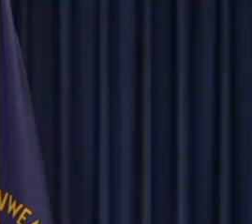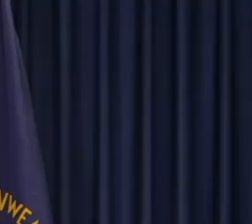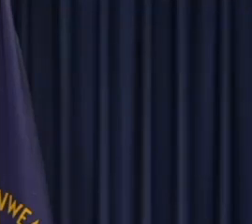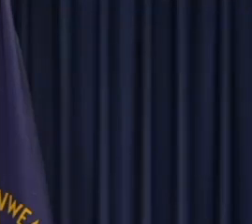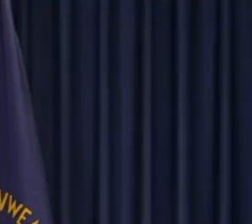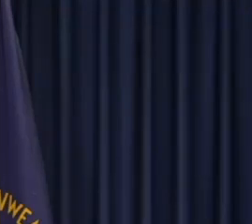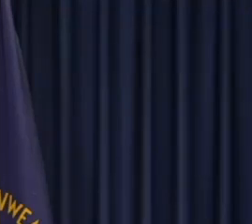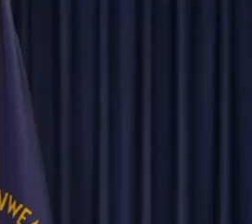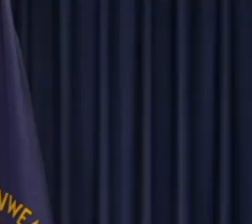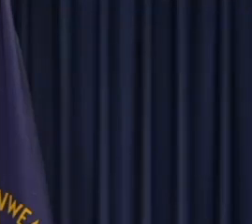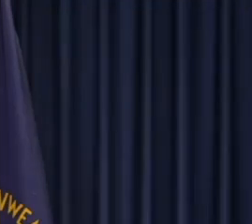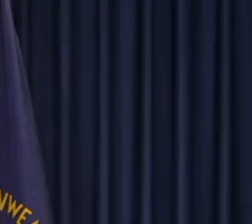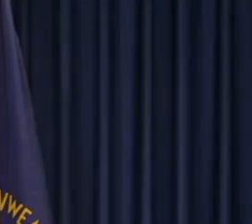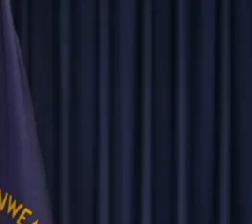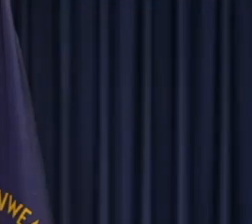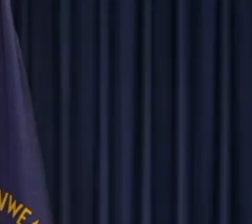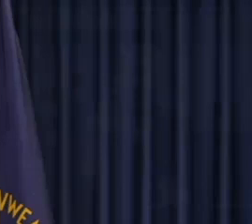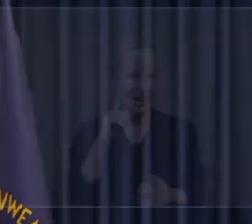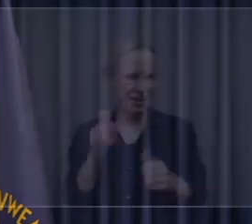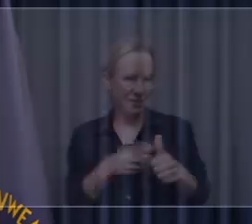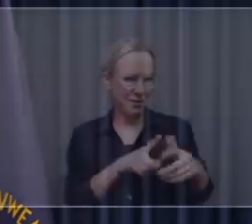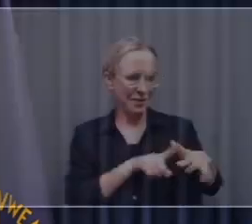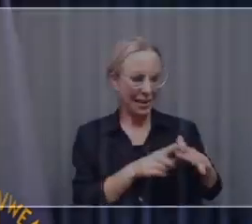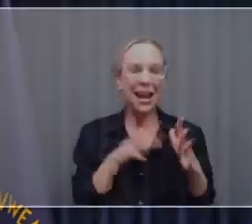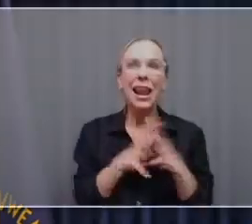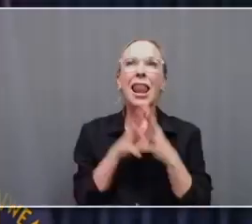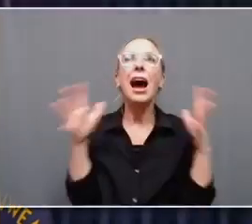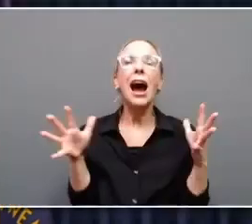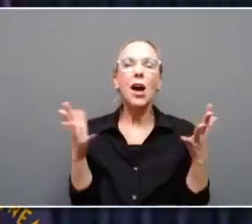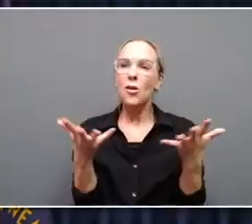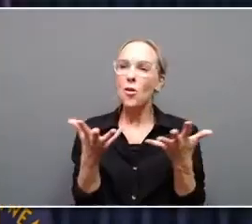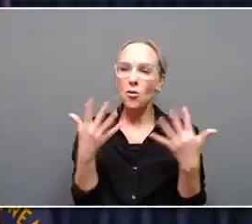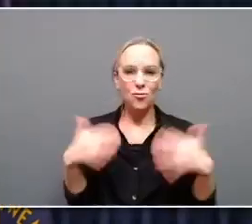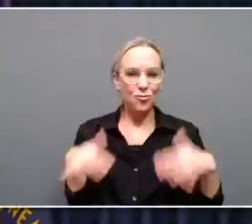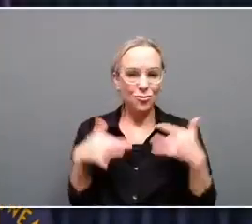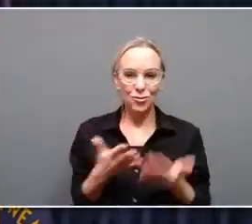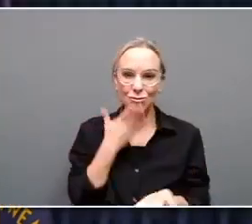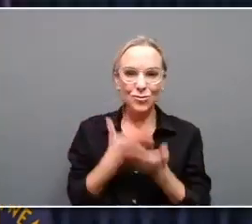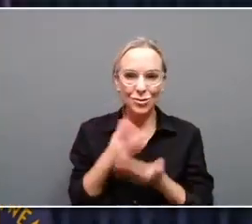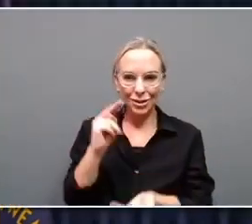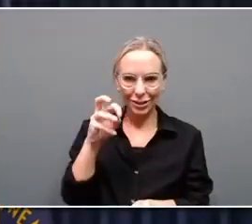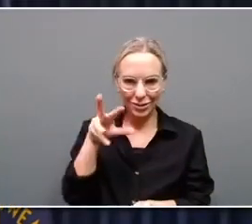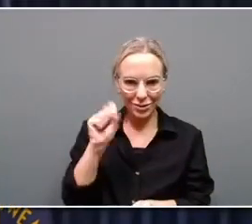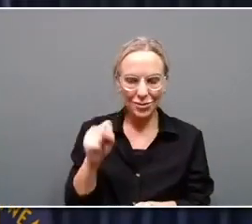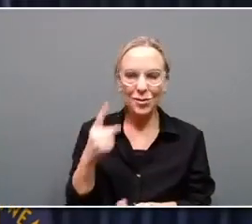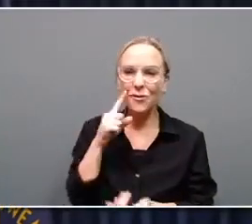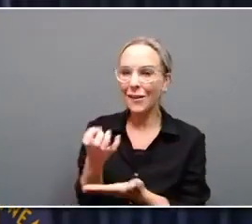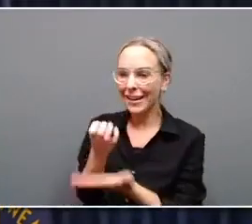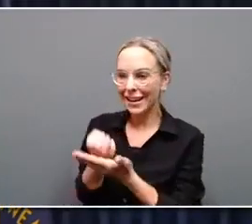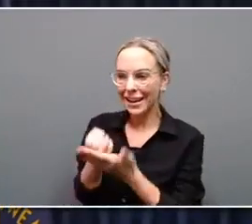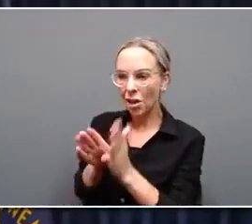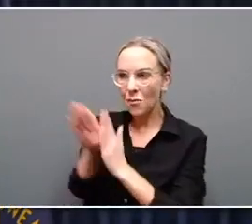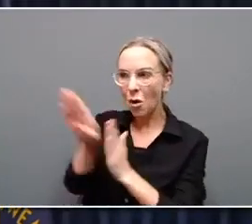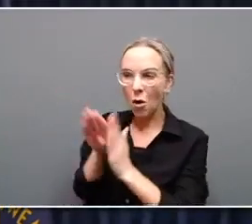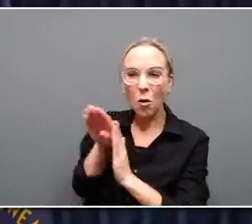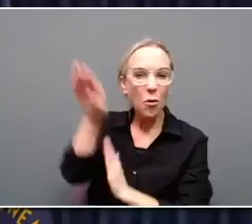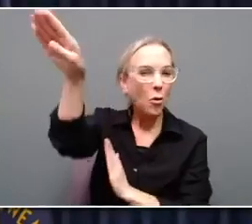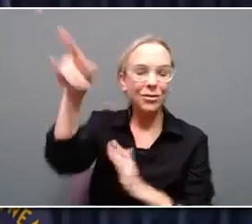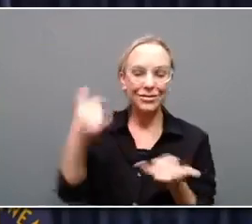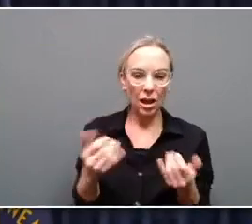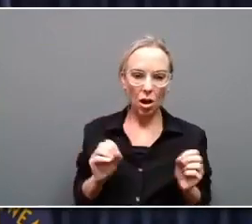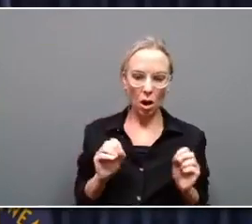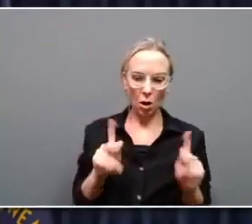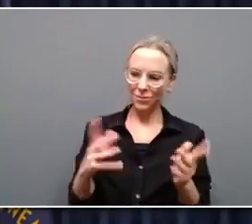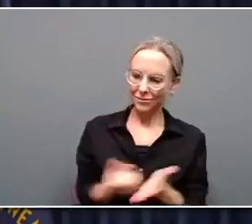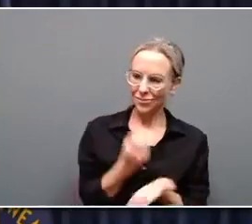It's going to be a lot of the same. A lot of good news that starts with economic development. I mean, this is our opportunity right